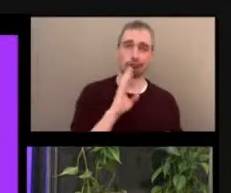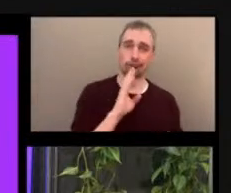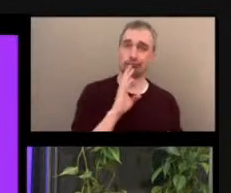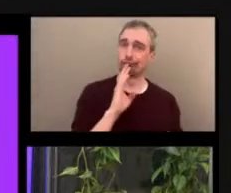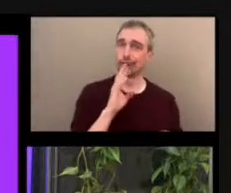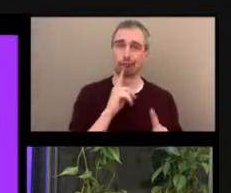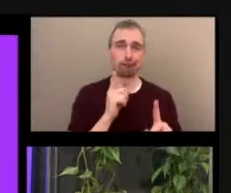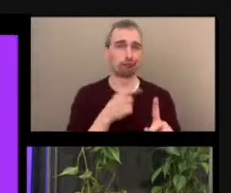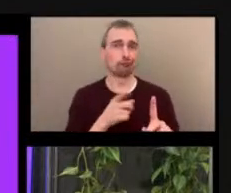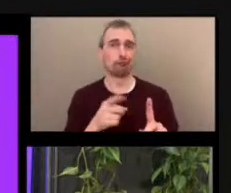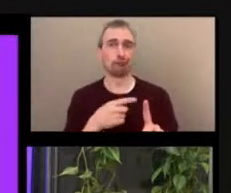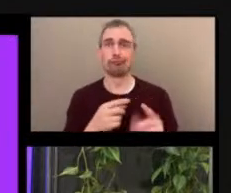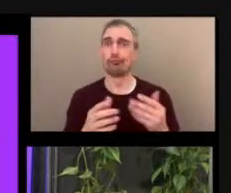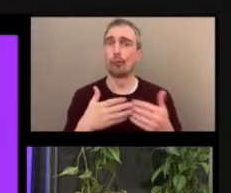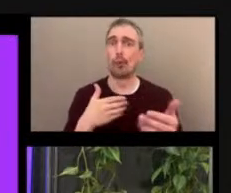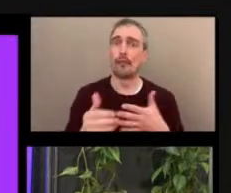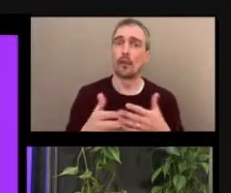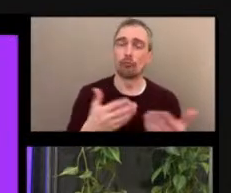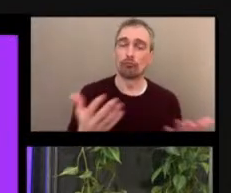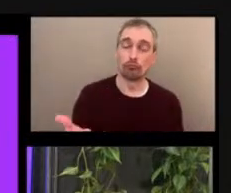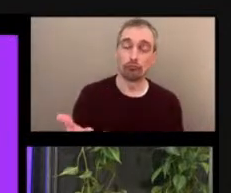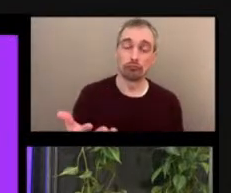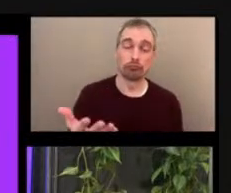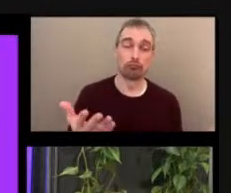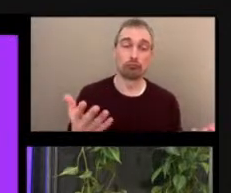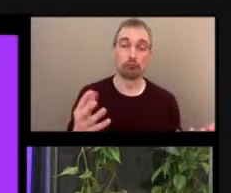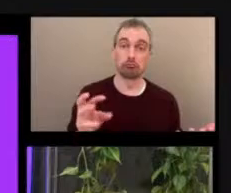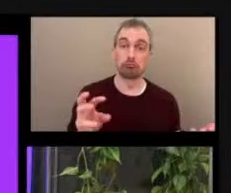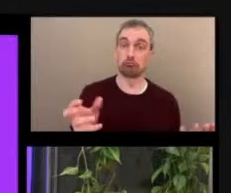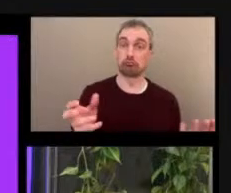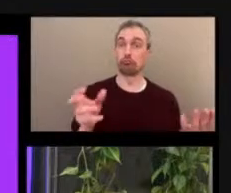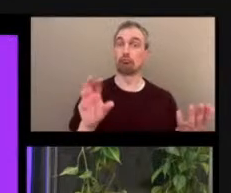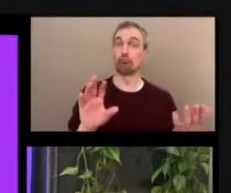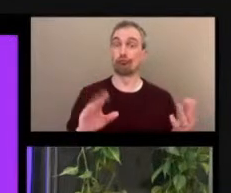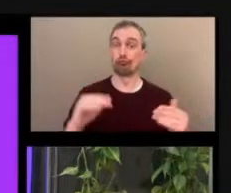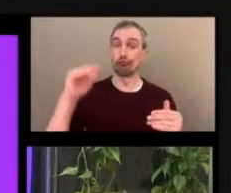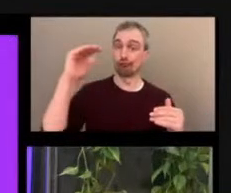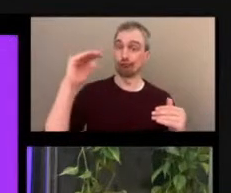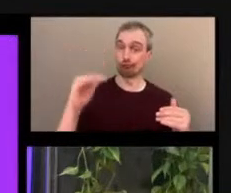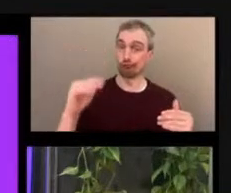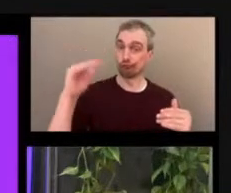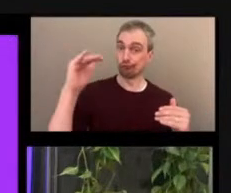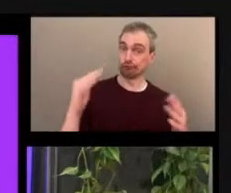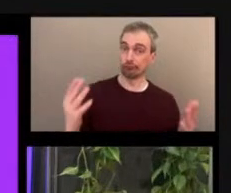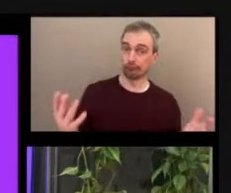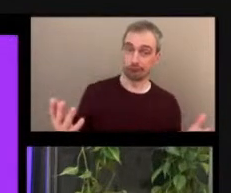How's the volume now? Okay. I'm even, if I lean back, I don't hear any feedback. Okay.